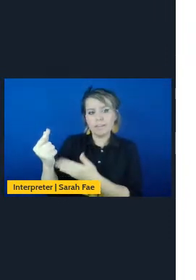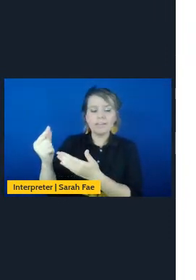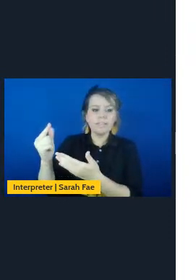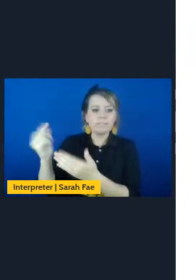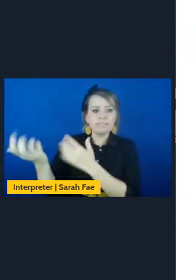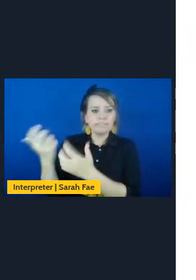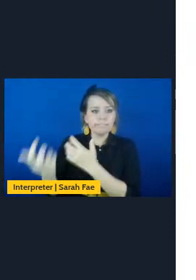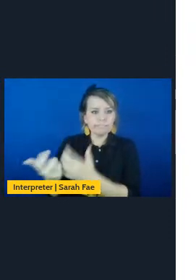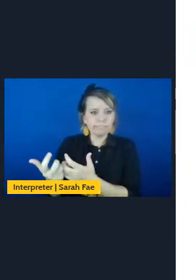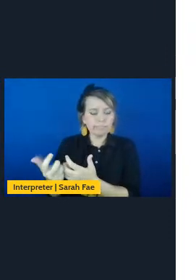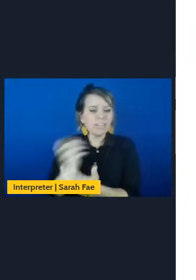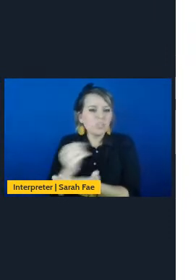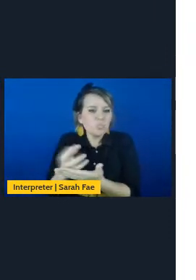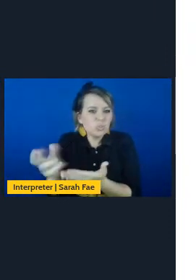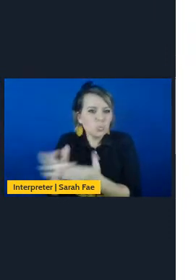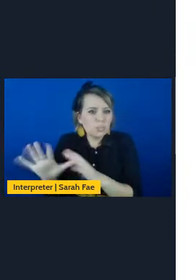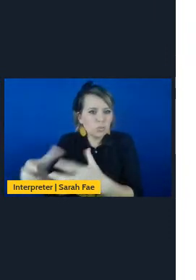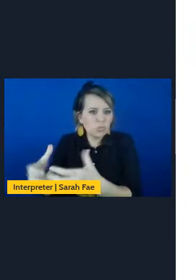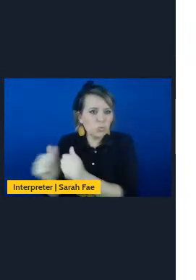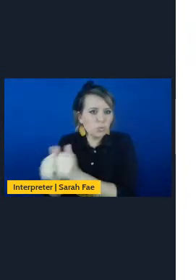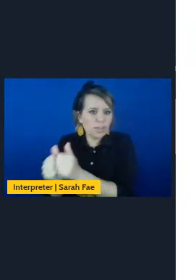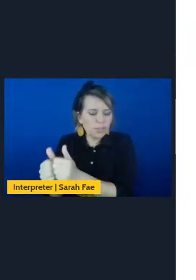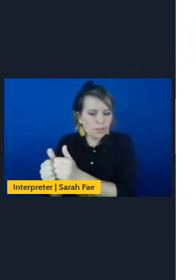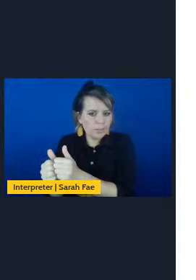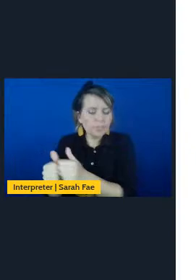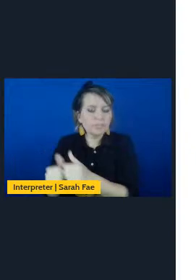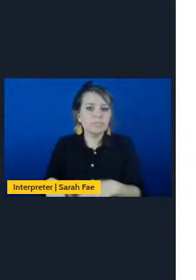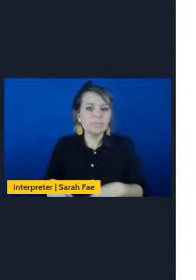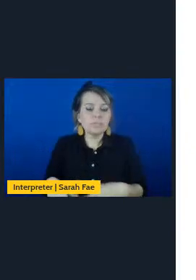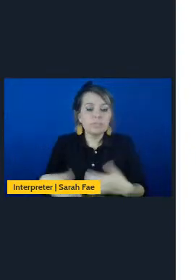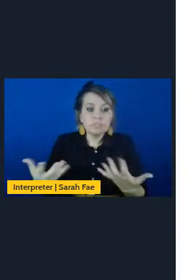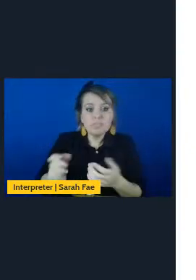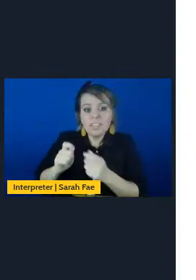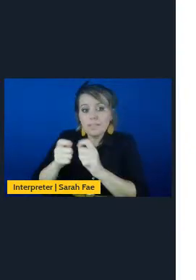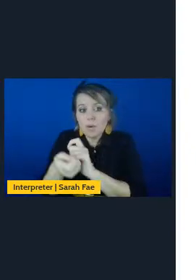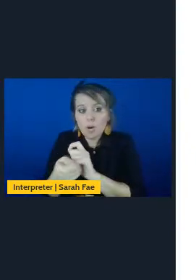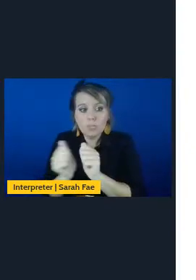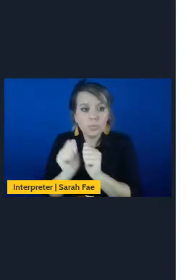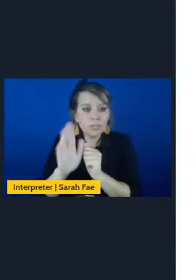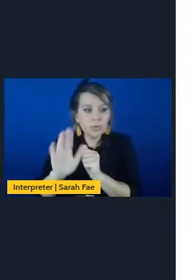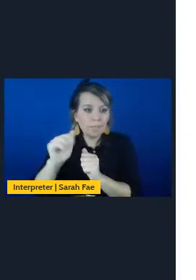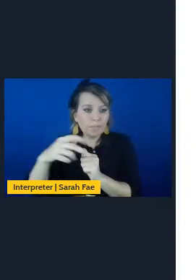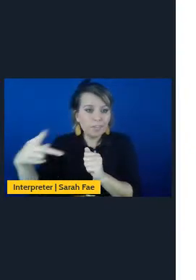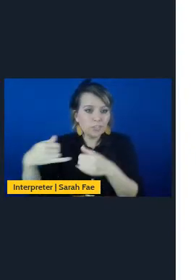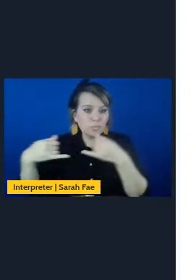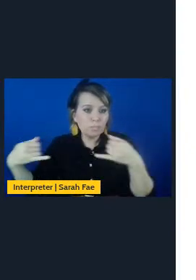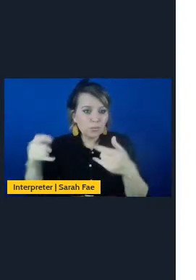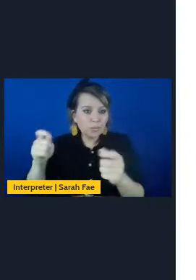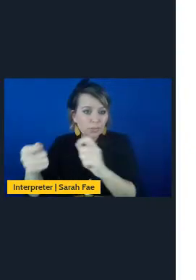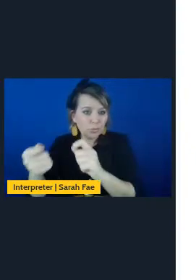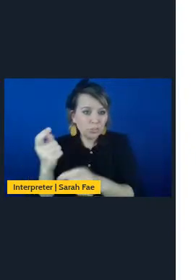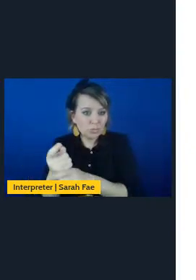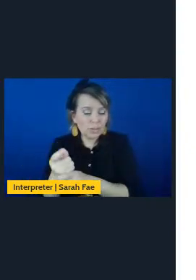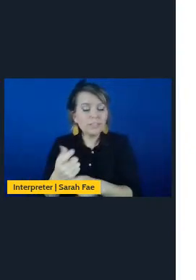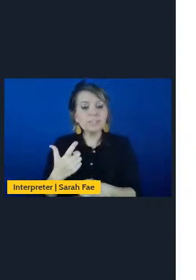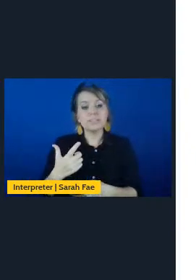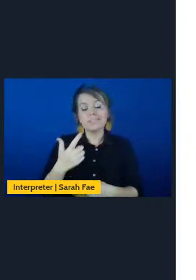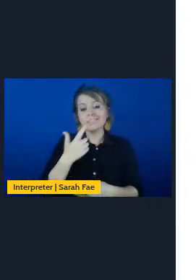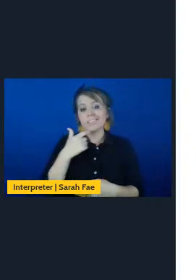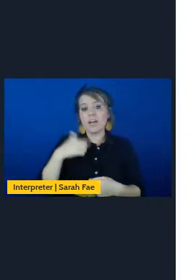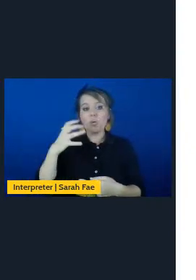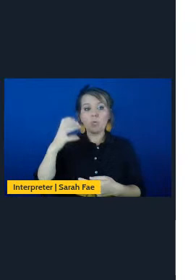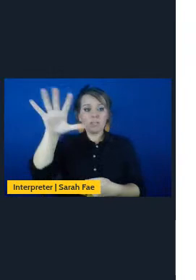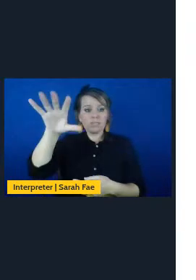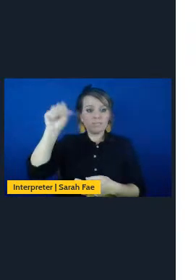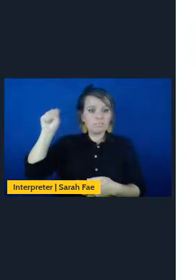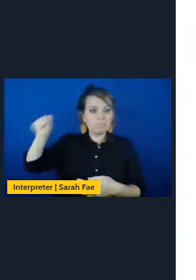thinking again about the application boundary evolution, right? Let's say if at some point I want to take out ingress and